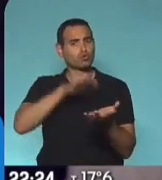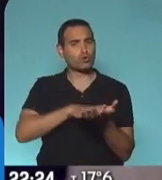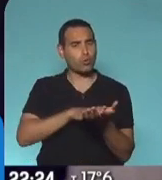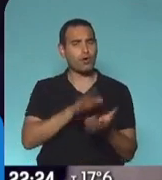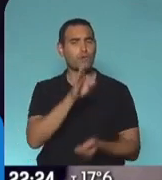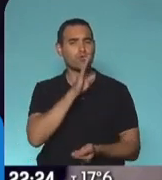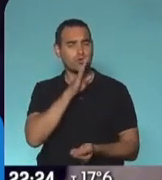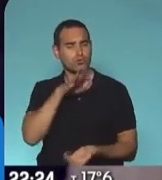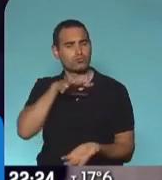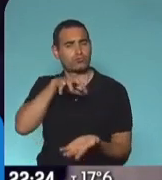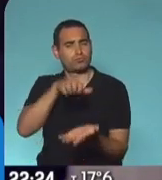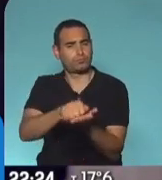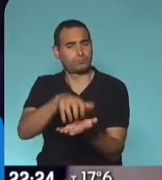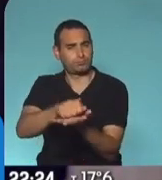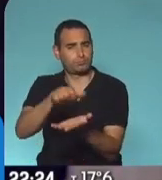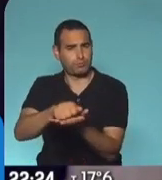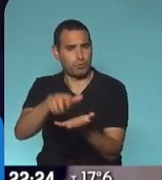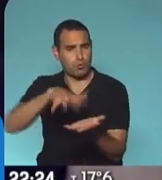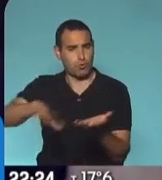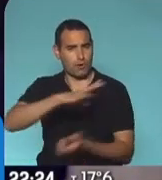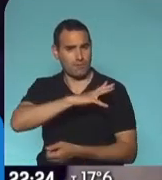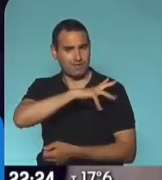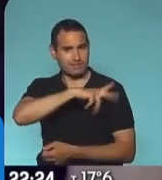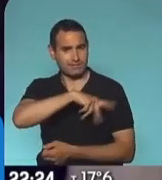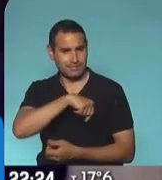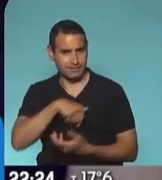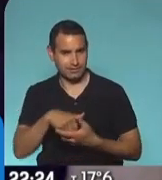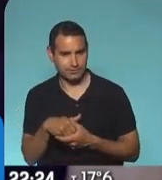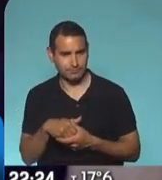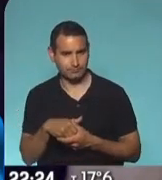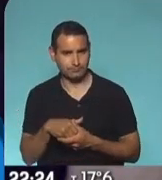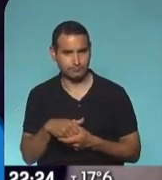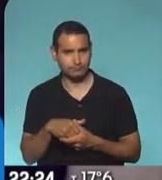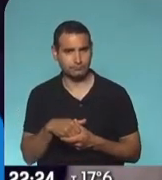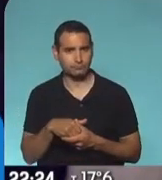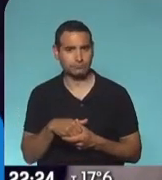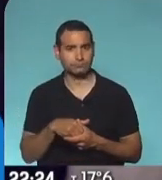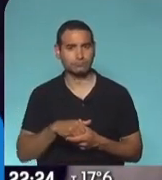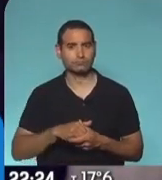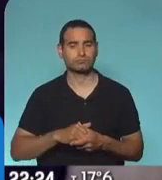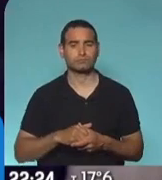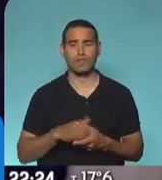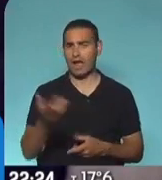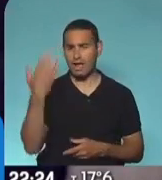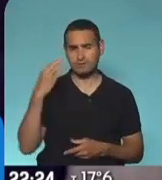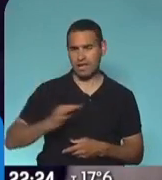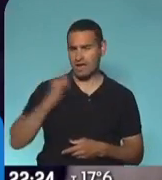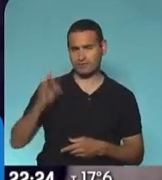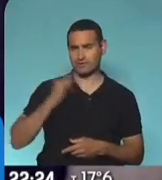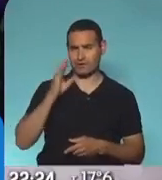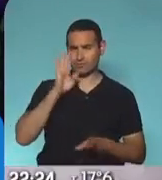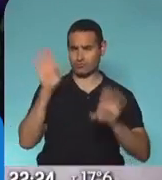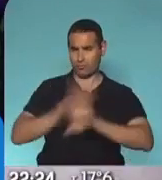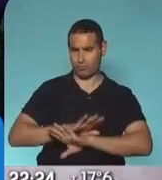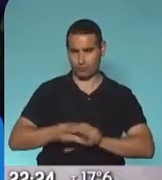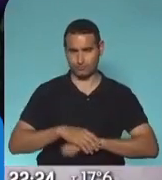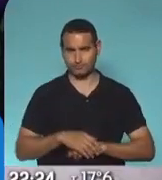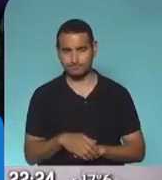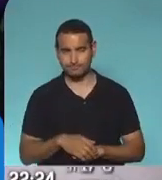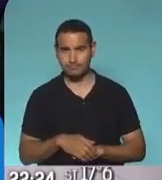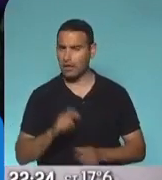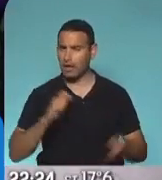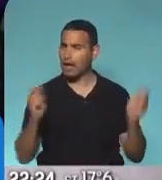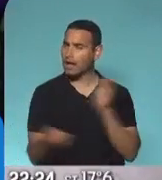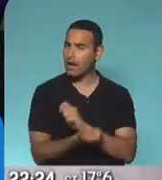settlements. U.S. public statements on settlement activities in the West Bank have been inconsistent over decades. El cambio